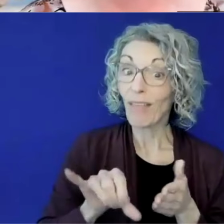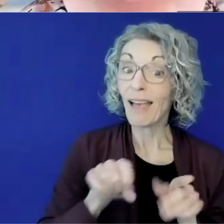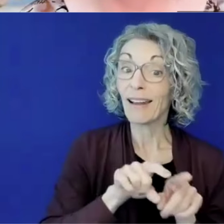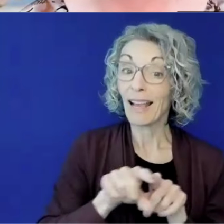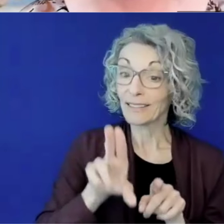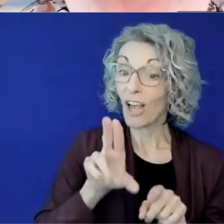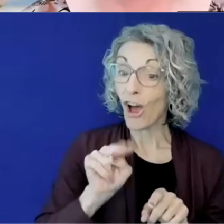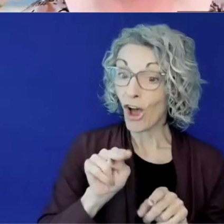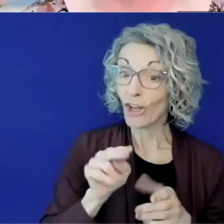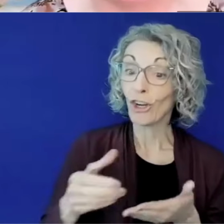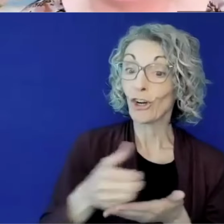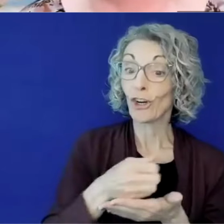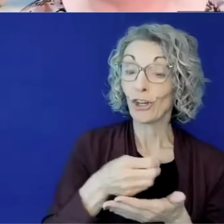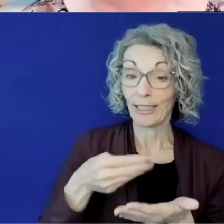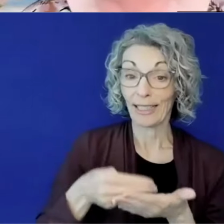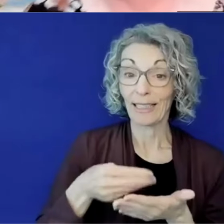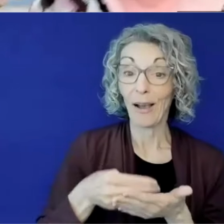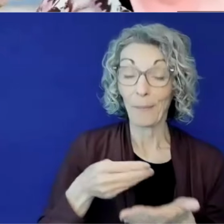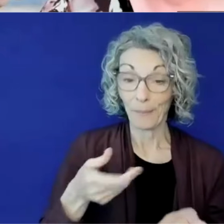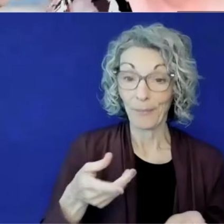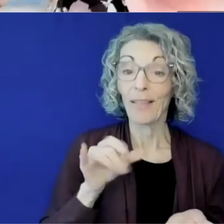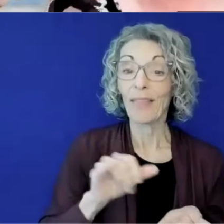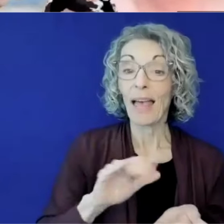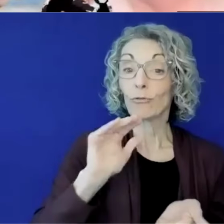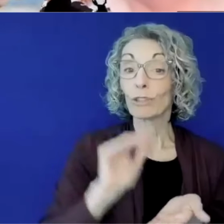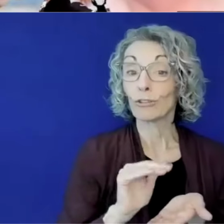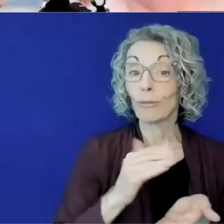to reduce my SSI payment.